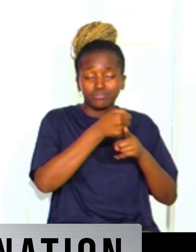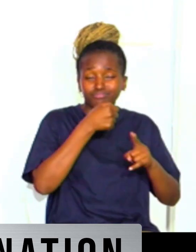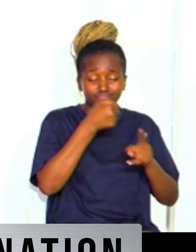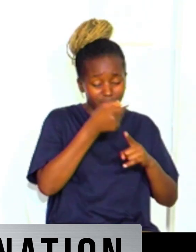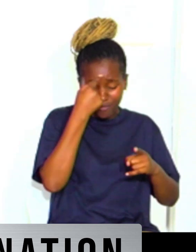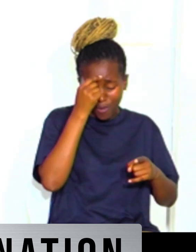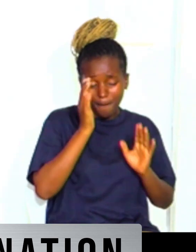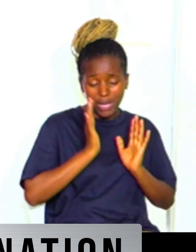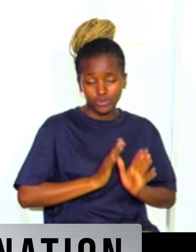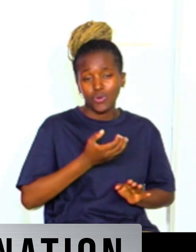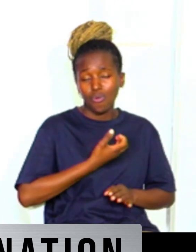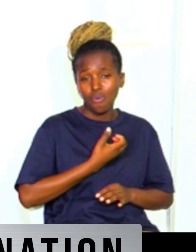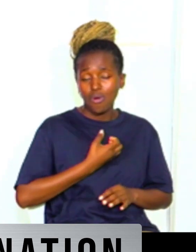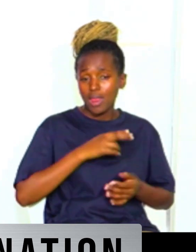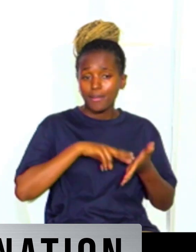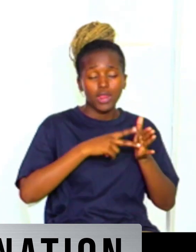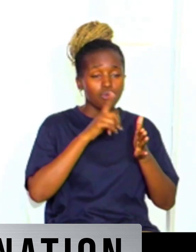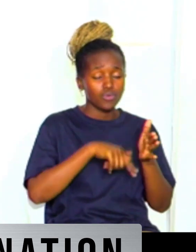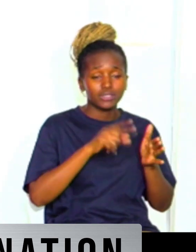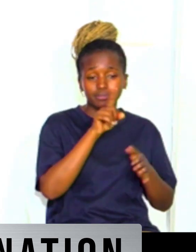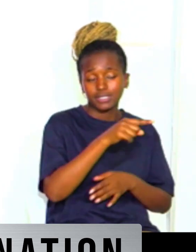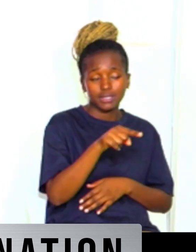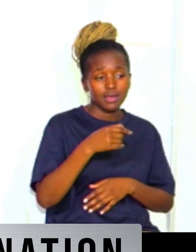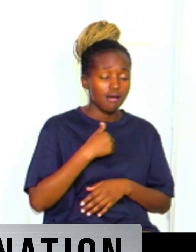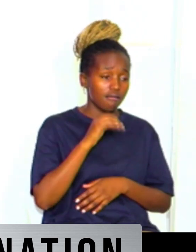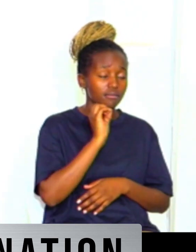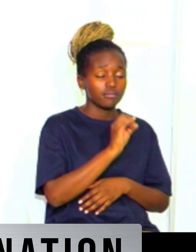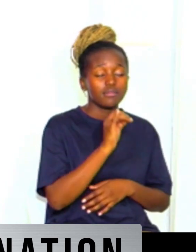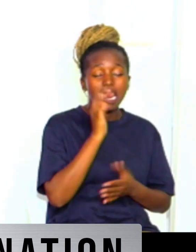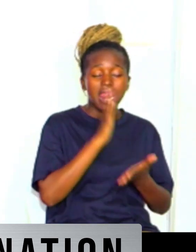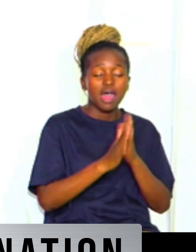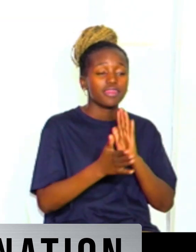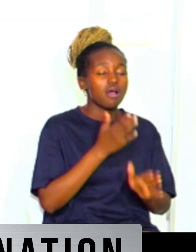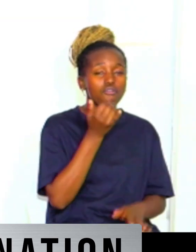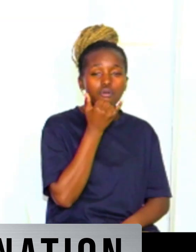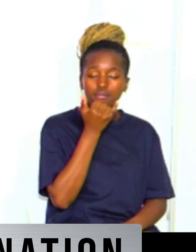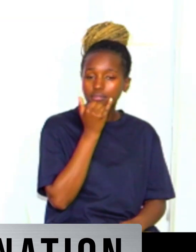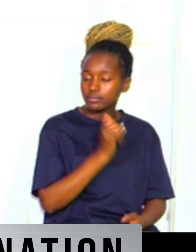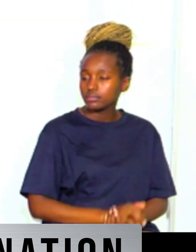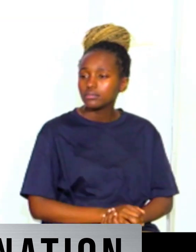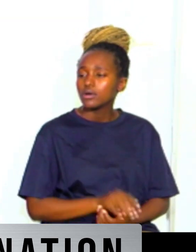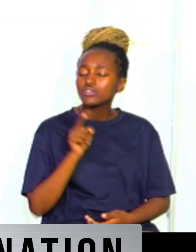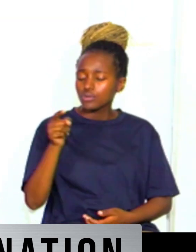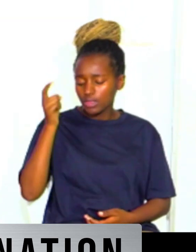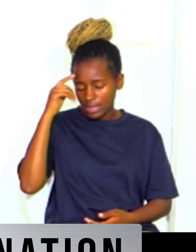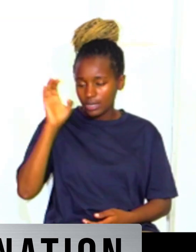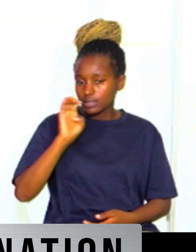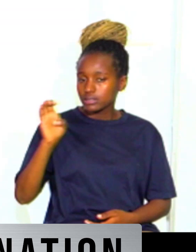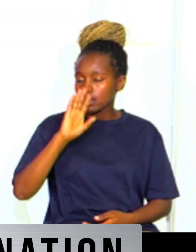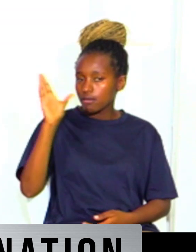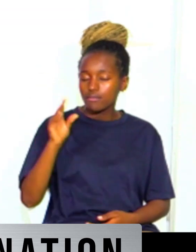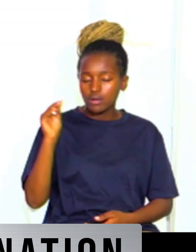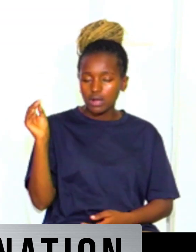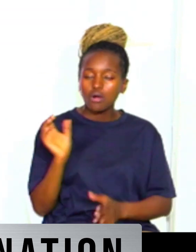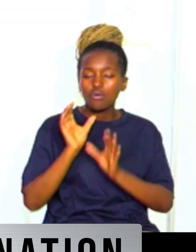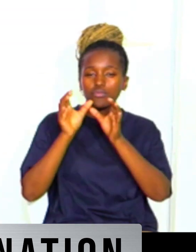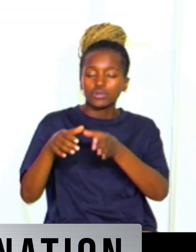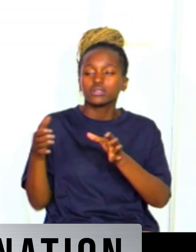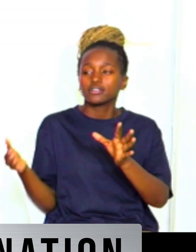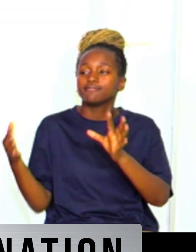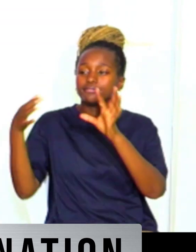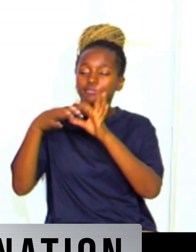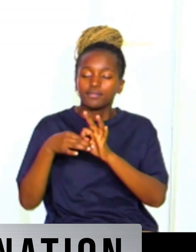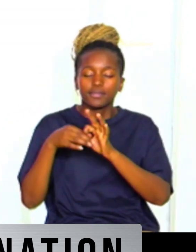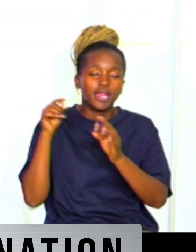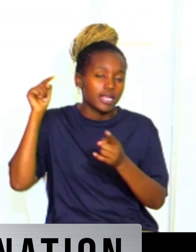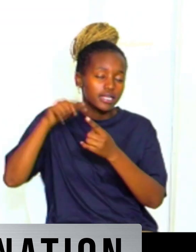Karua did? They didn't do anything wrong, to be honest. How far should the East Africa community integration go?